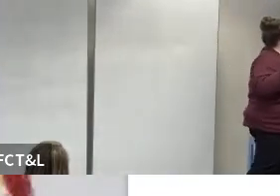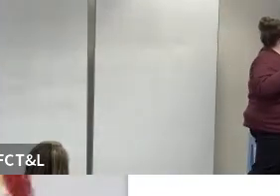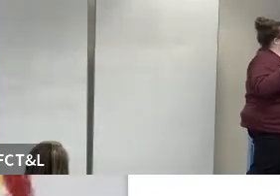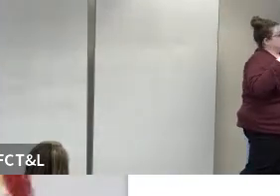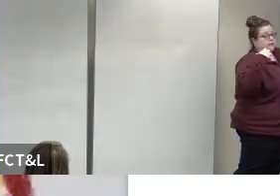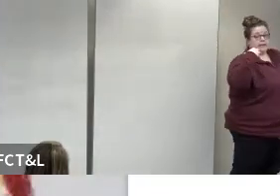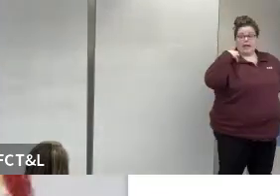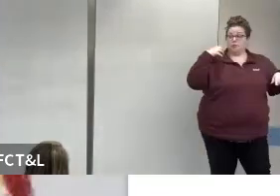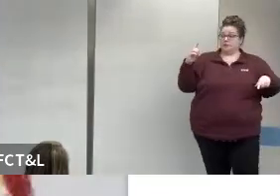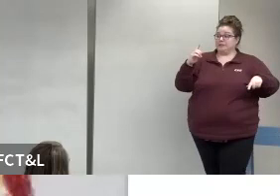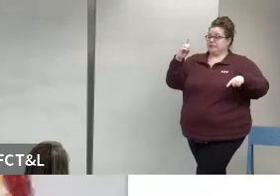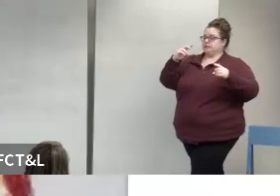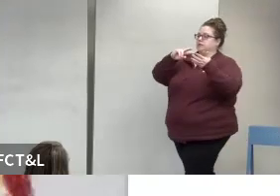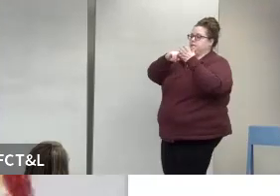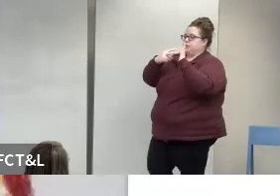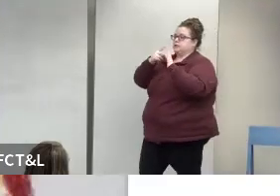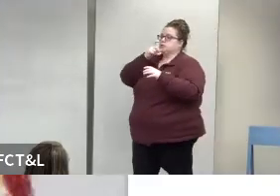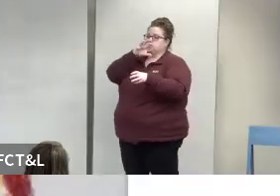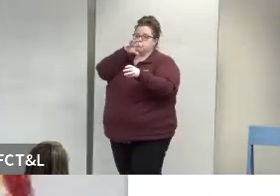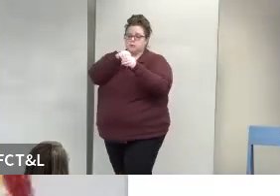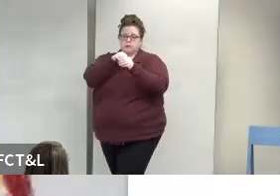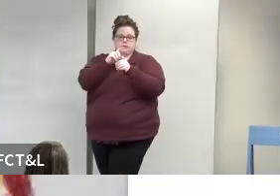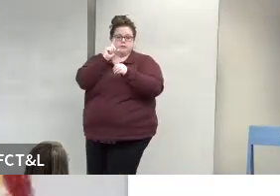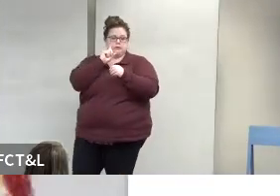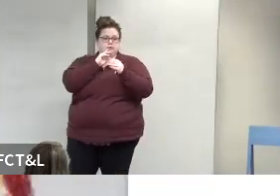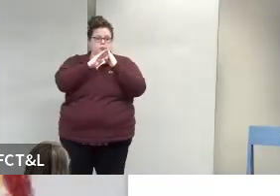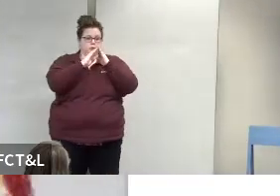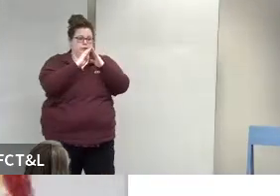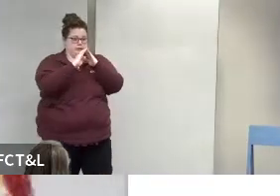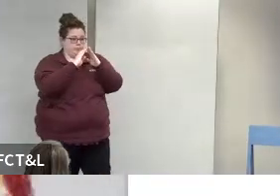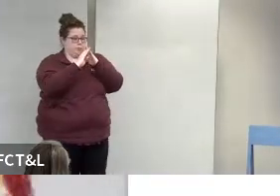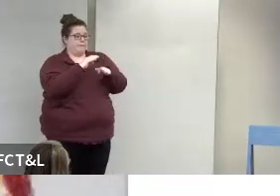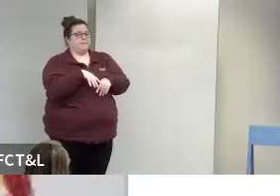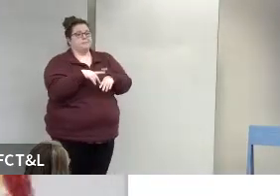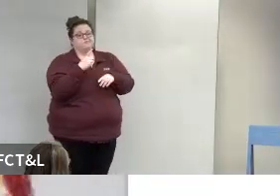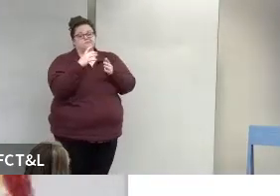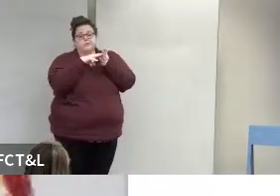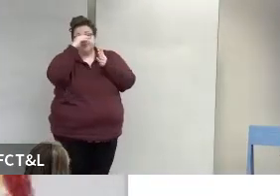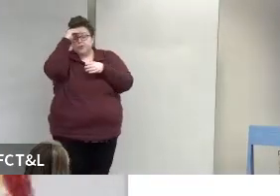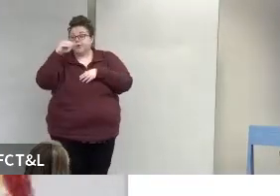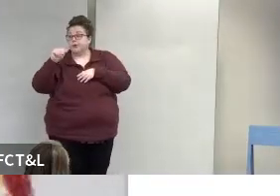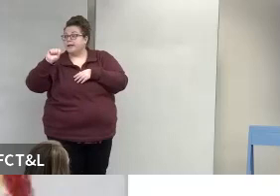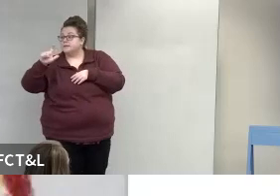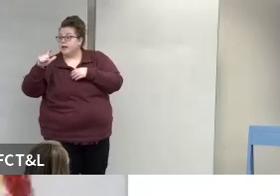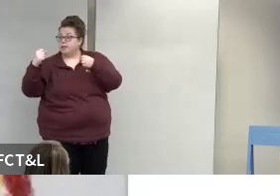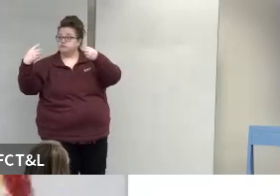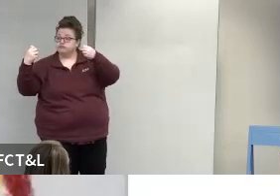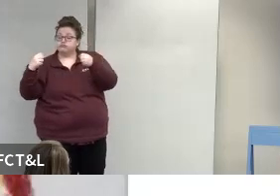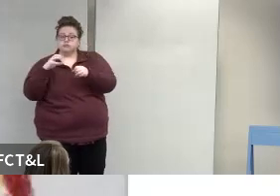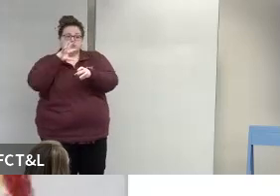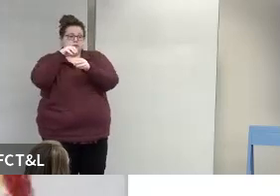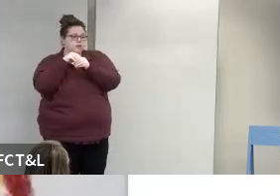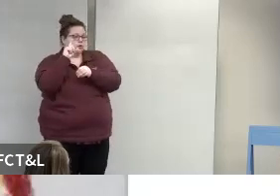a lowercase d deaf spelling. So a capital D deaf are those who are involved in the